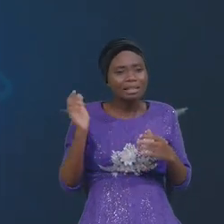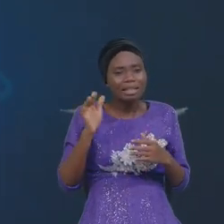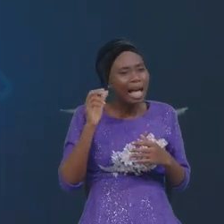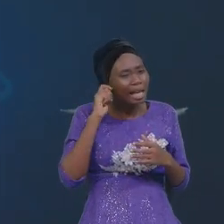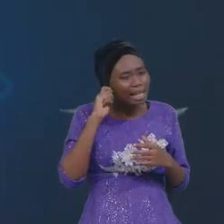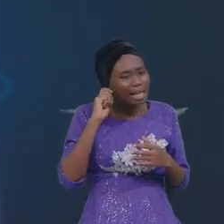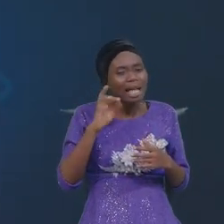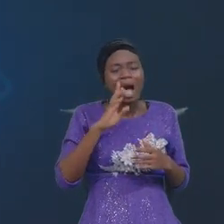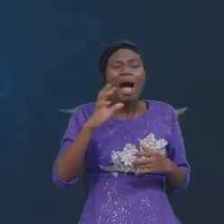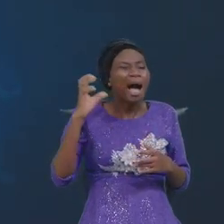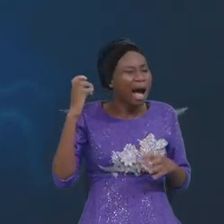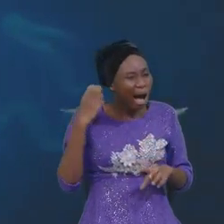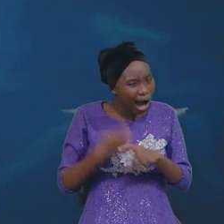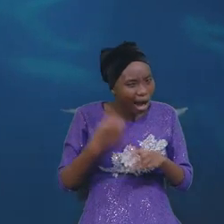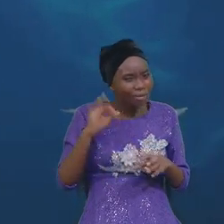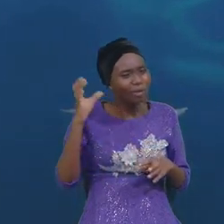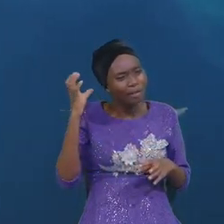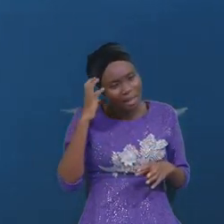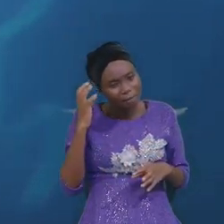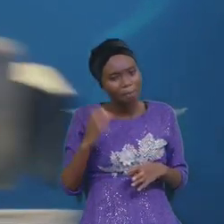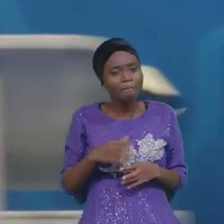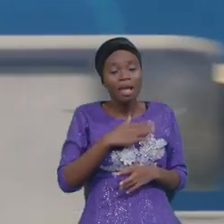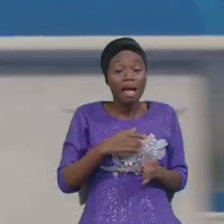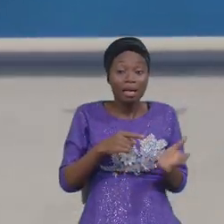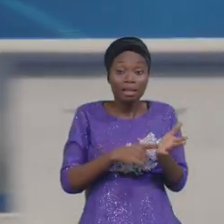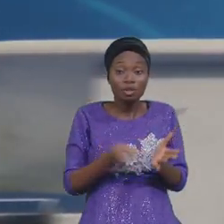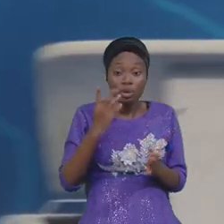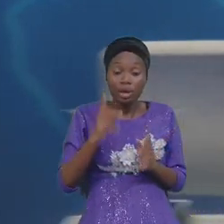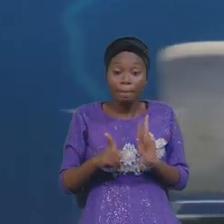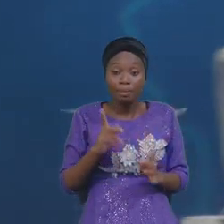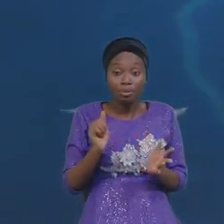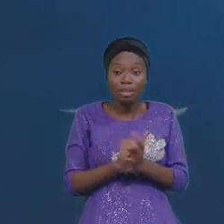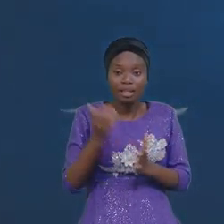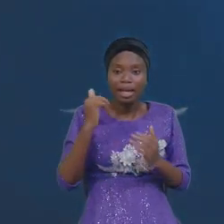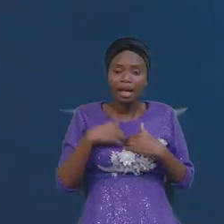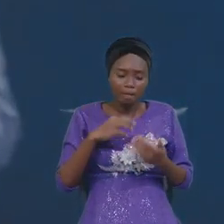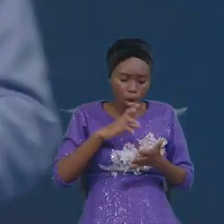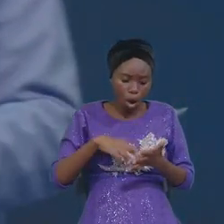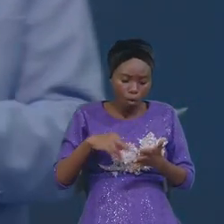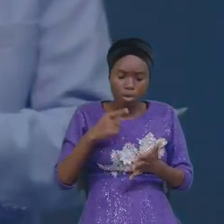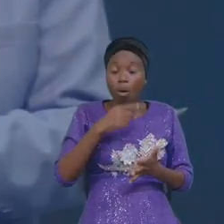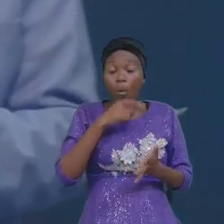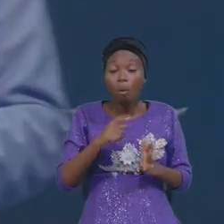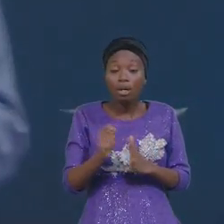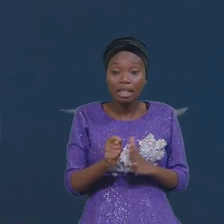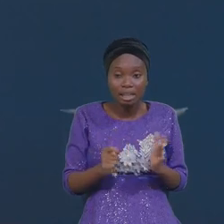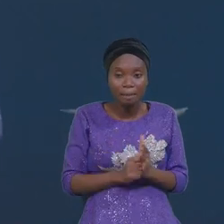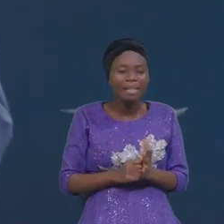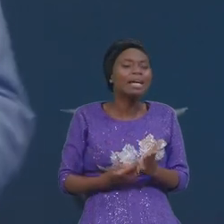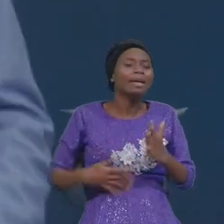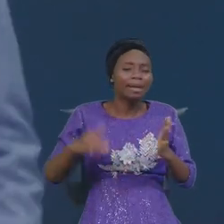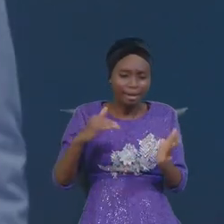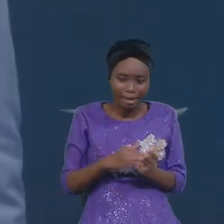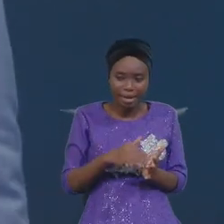of hearing. And these were the people, they had read the Old Testament over and